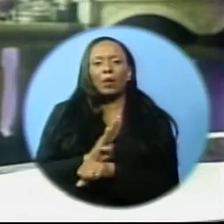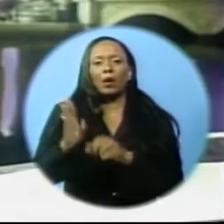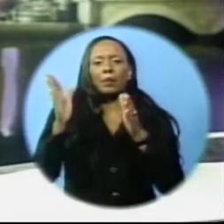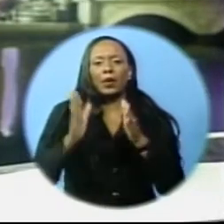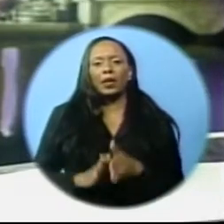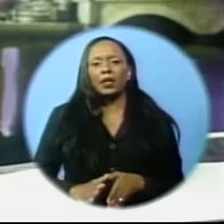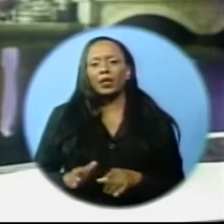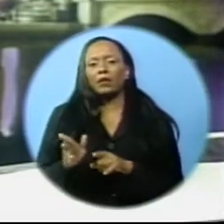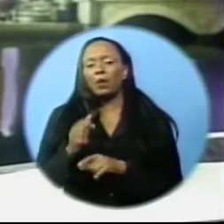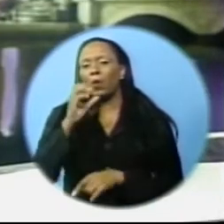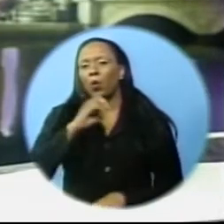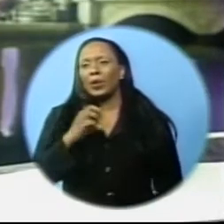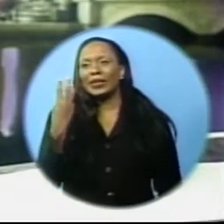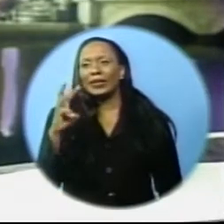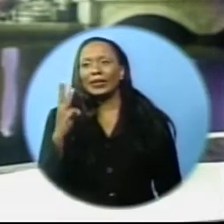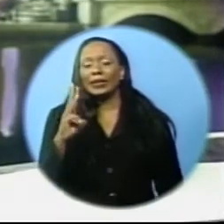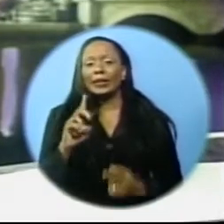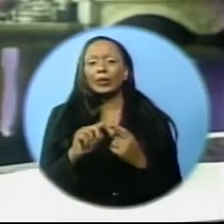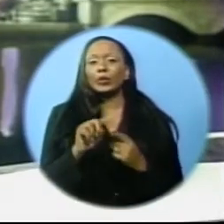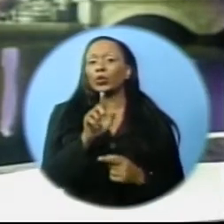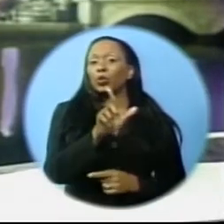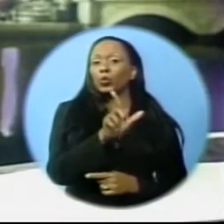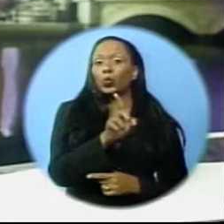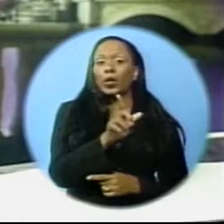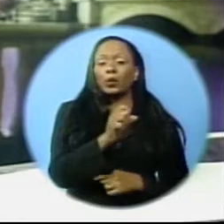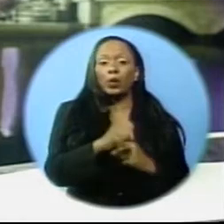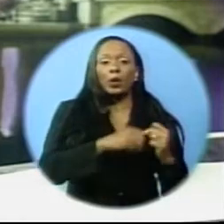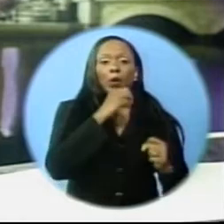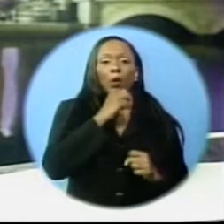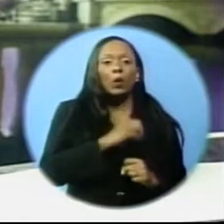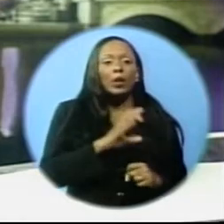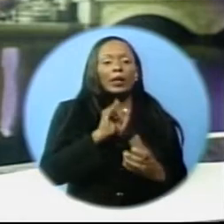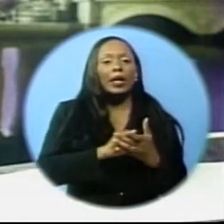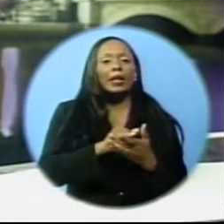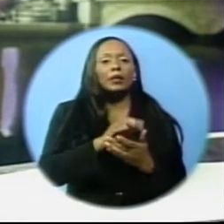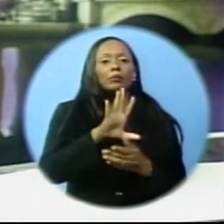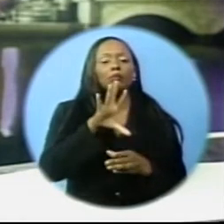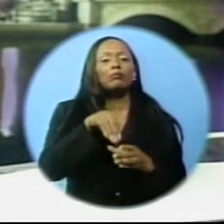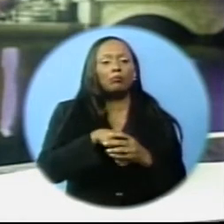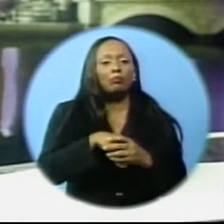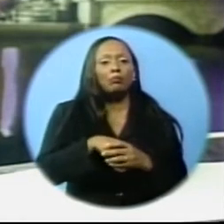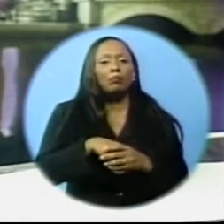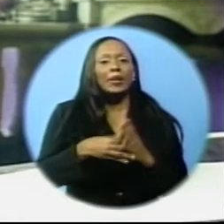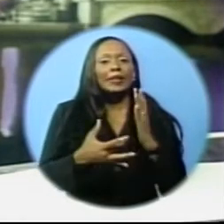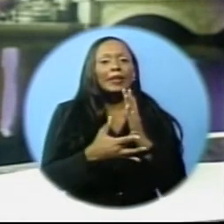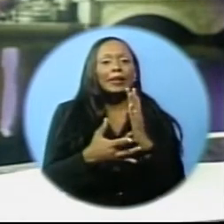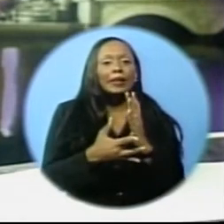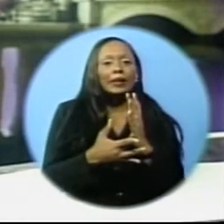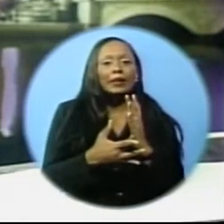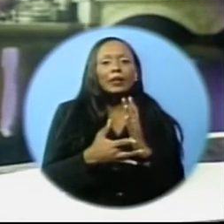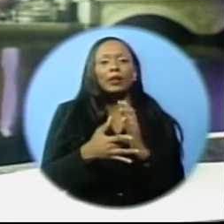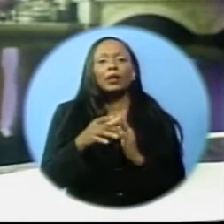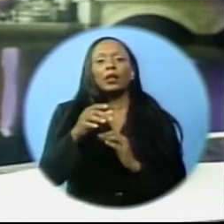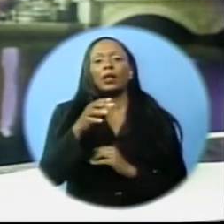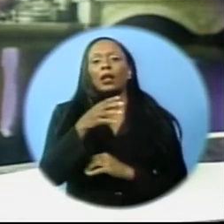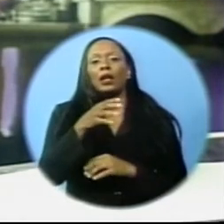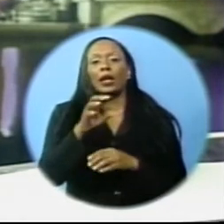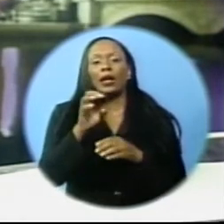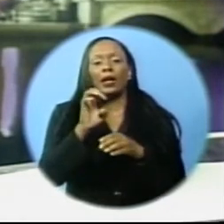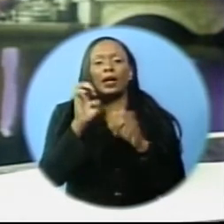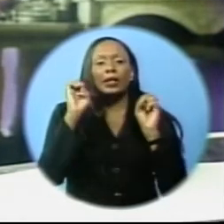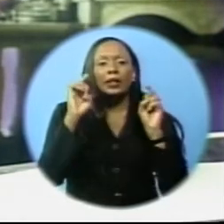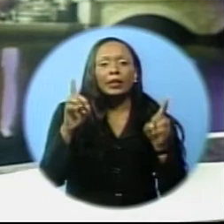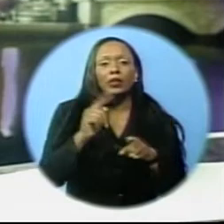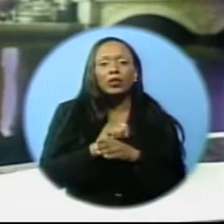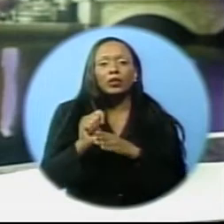Barbadians between the ages of 16 and 21 years who are enrolled in technical and vocational education and training institutions will